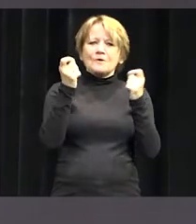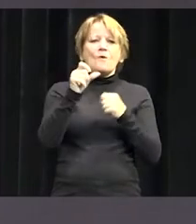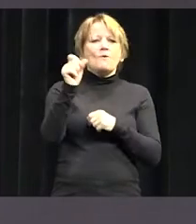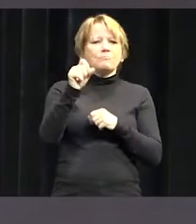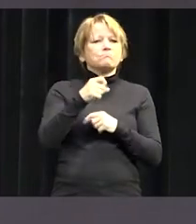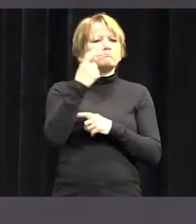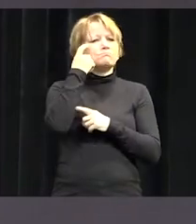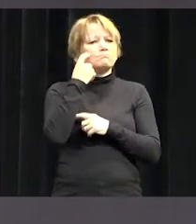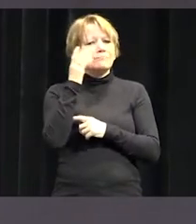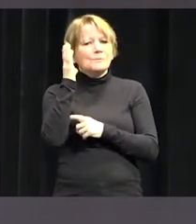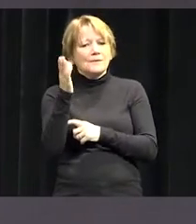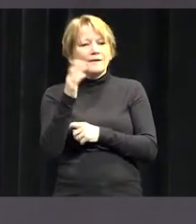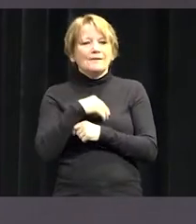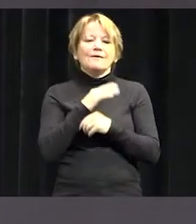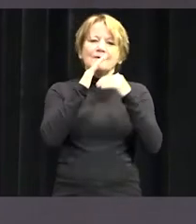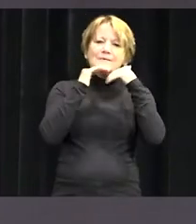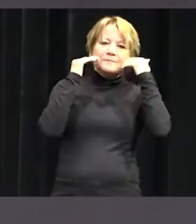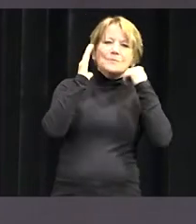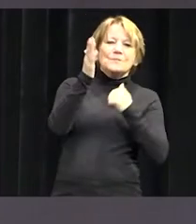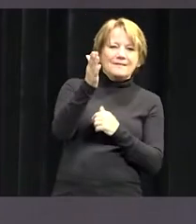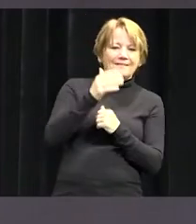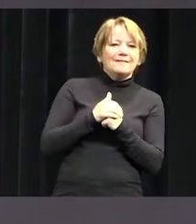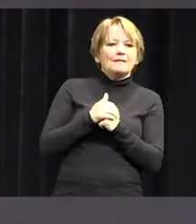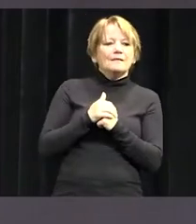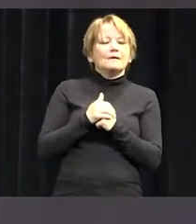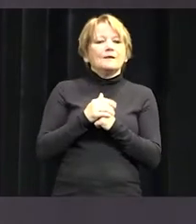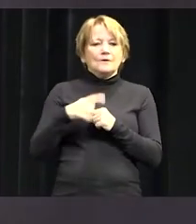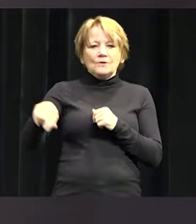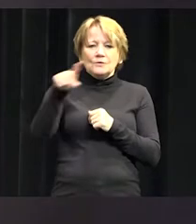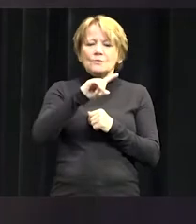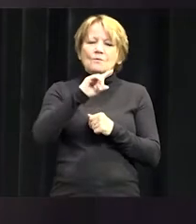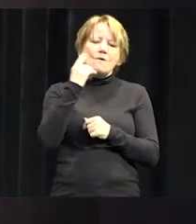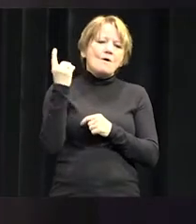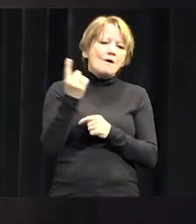to say that i am happy for you is an understatement